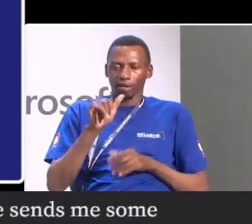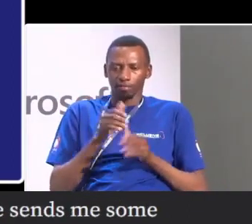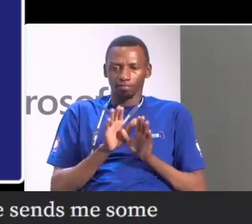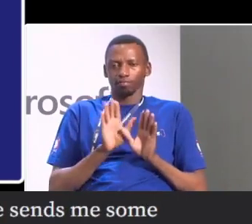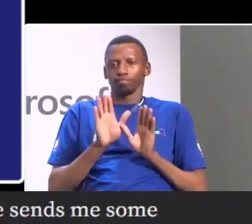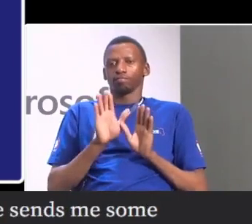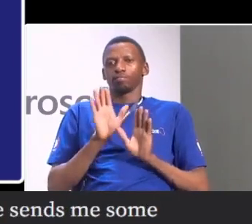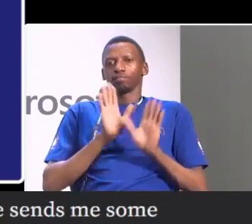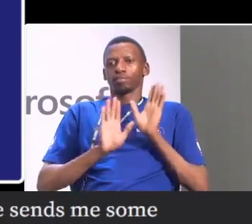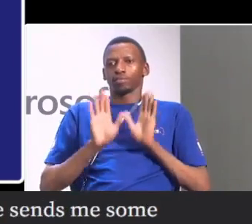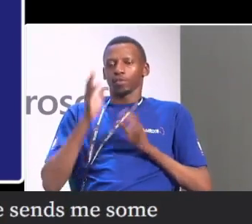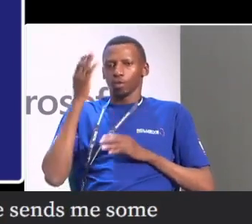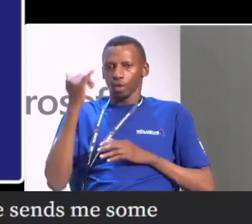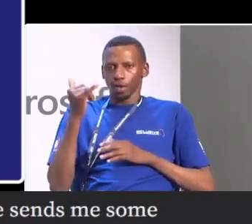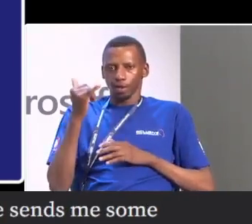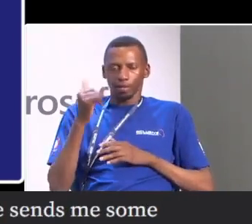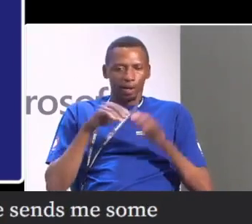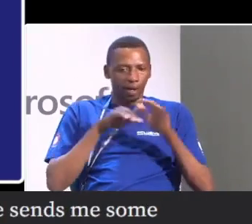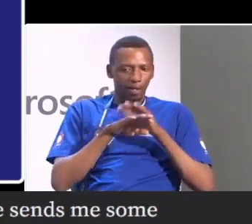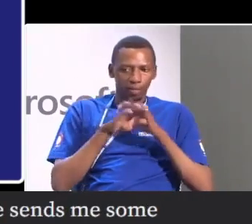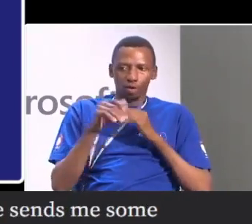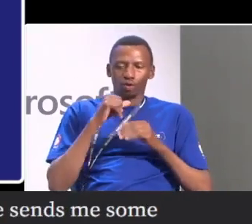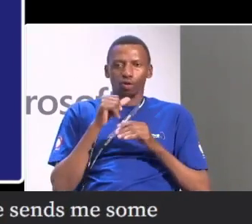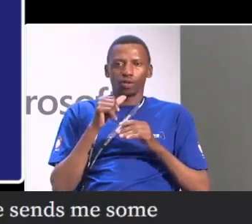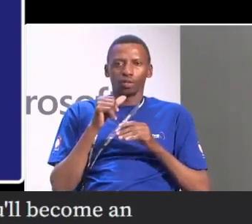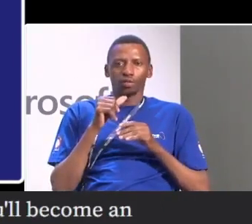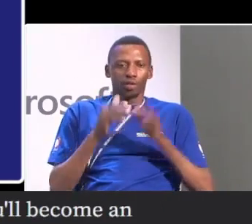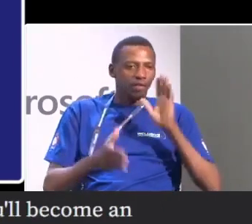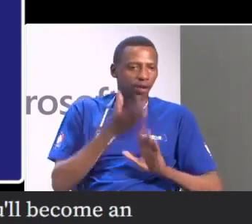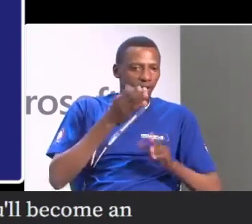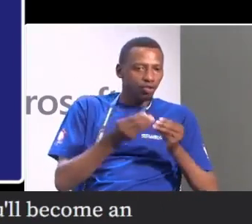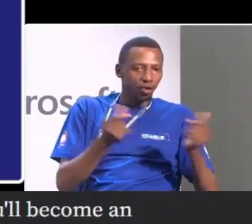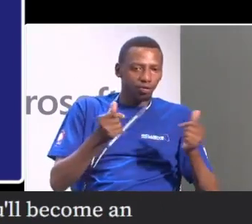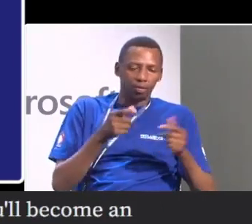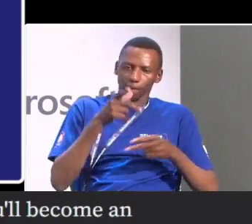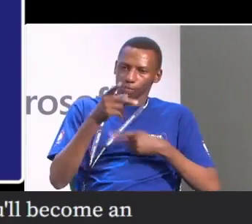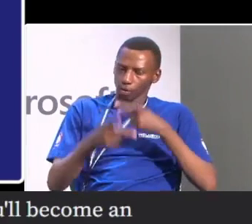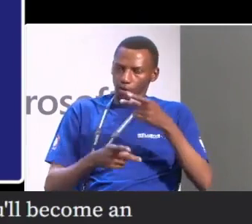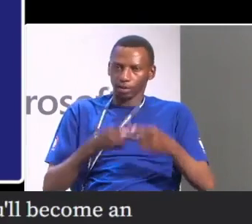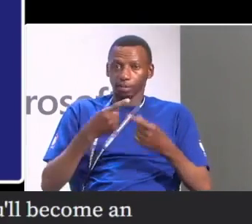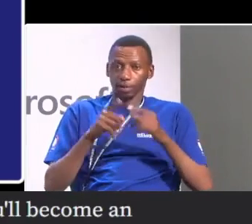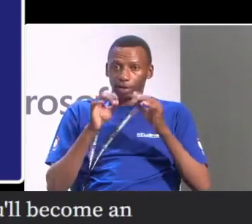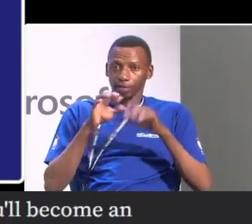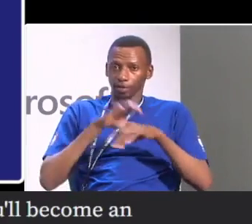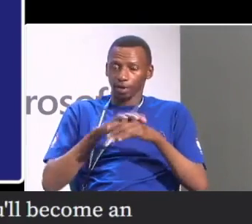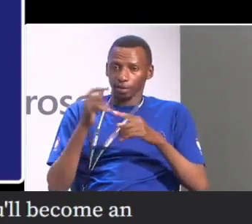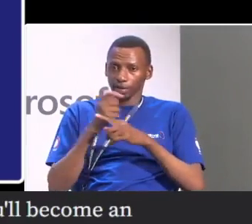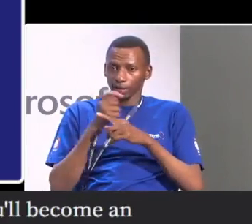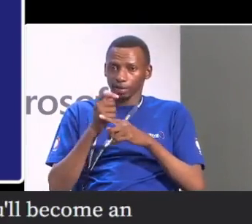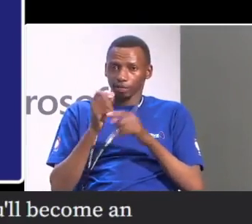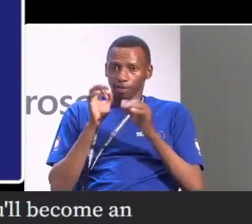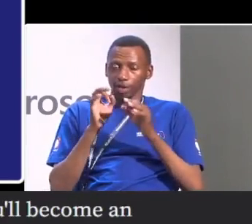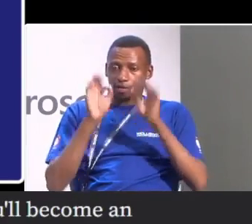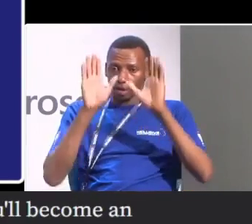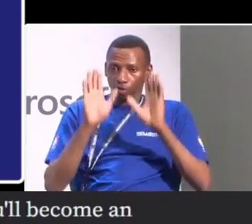because accessibility is not a quick fix. It's a process. But also, if you get the training, it's important if you spend money,